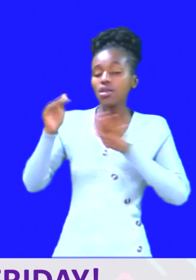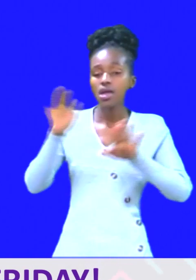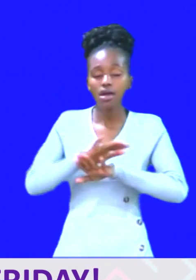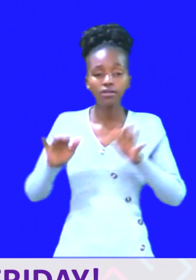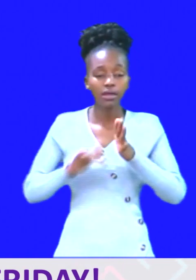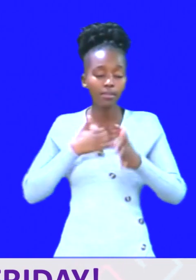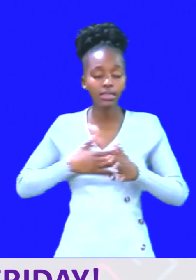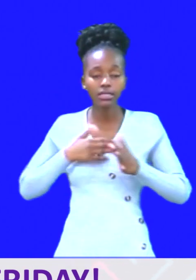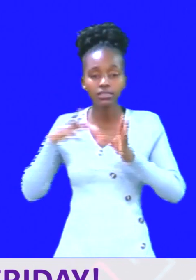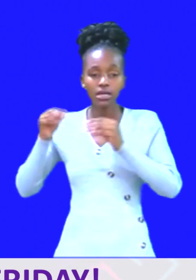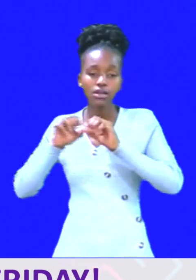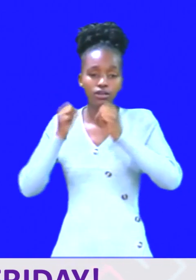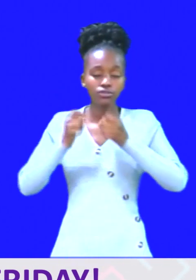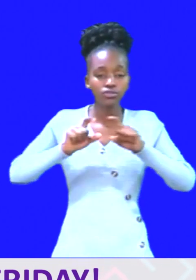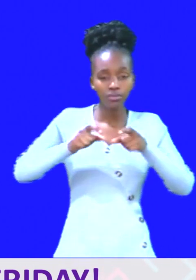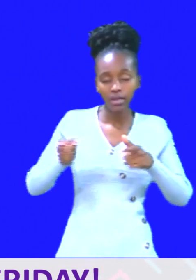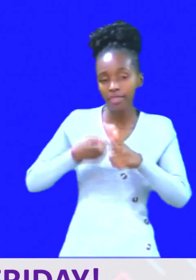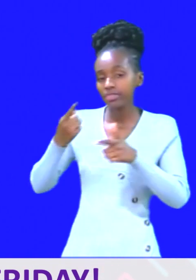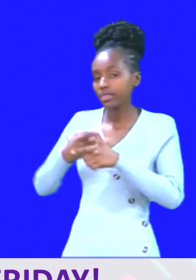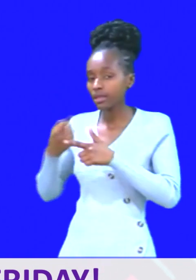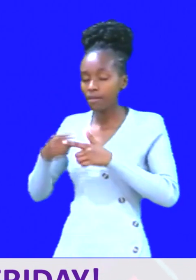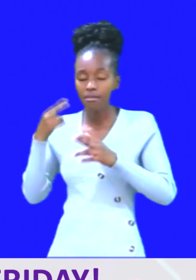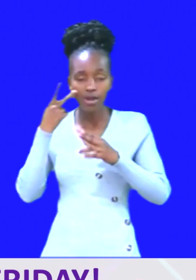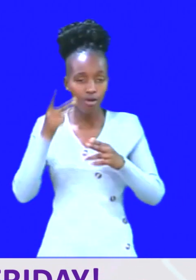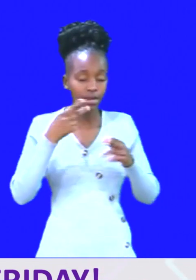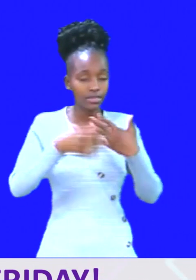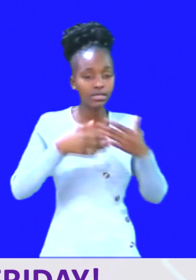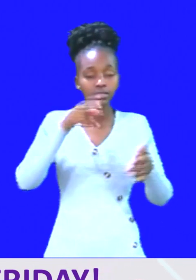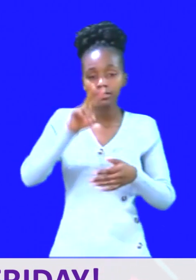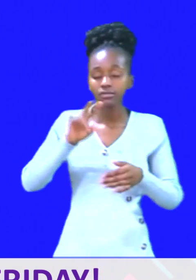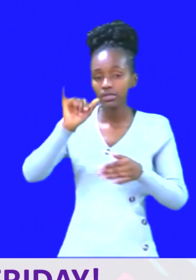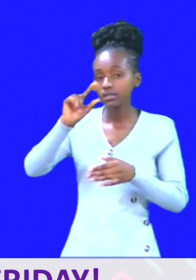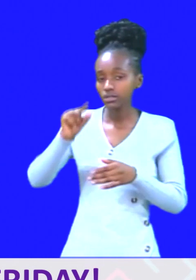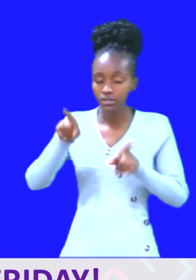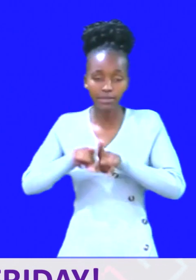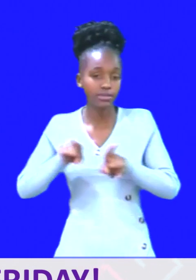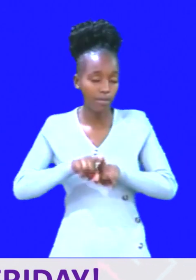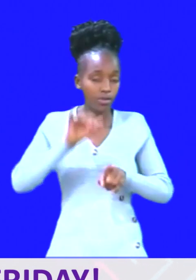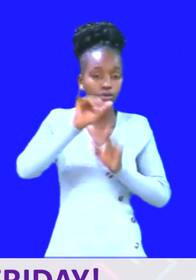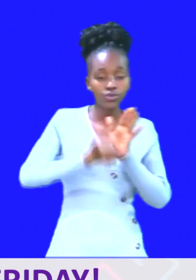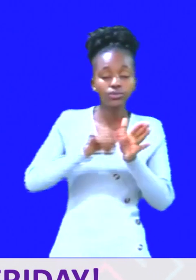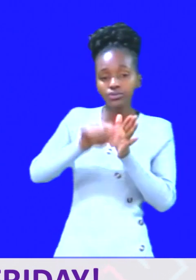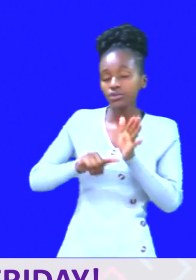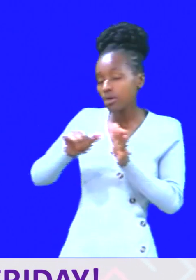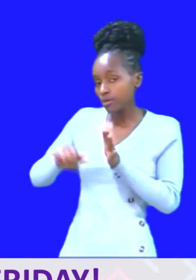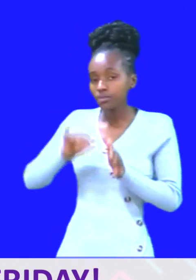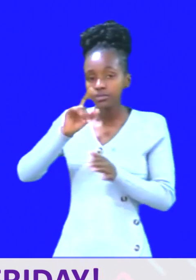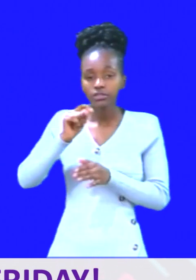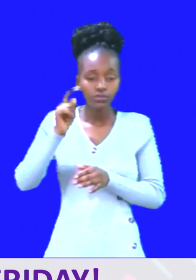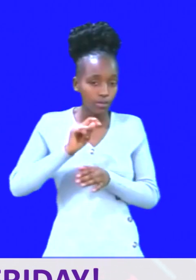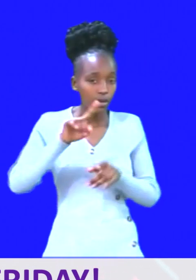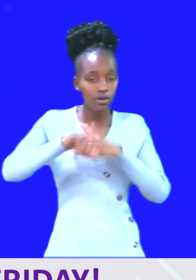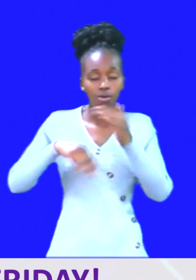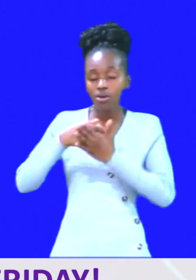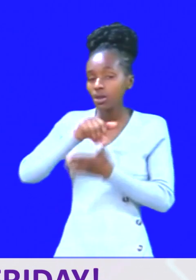our social media, tutapatikana pale Science TV, Instagram, YouTube, TikTok,